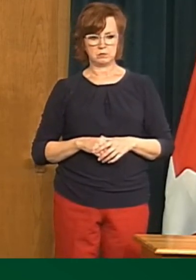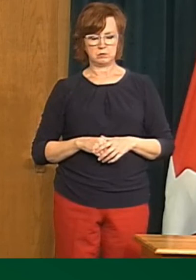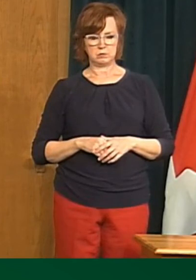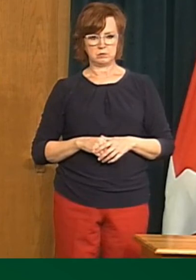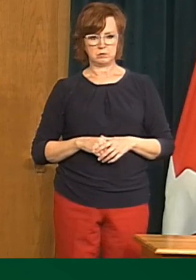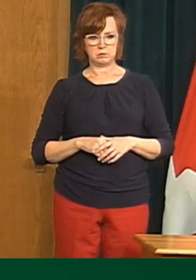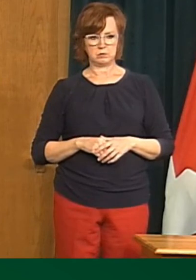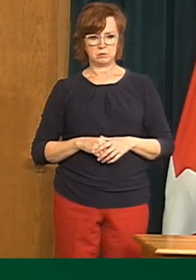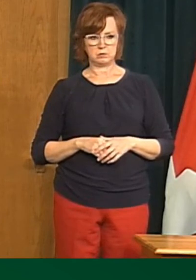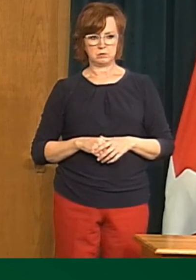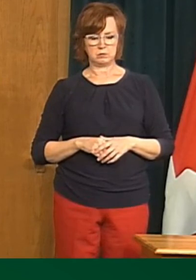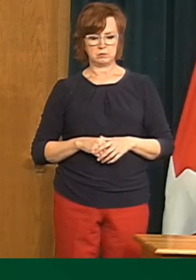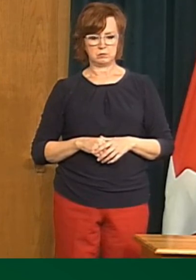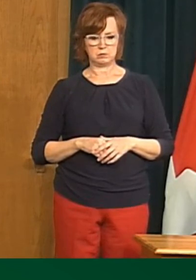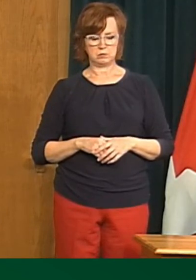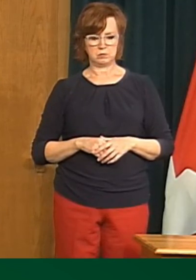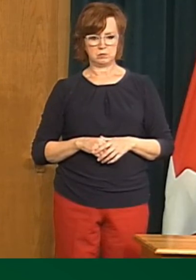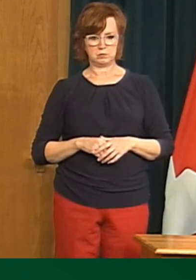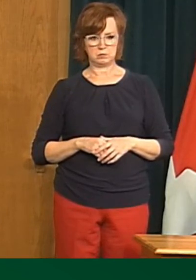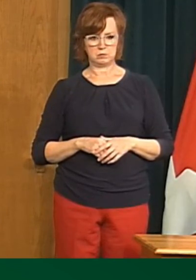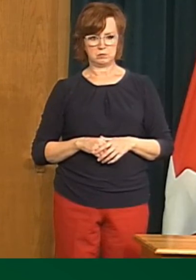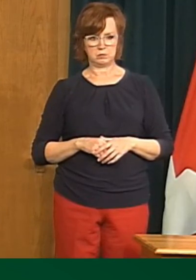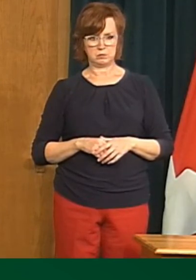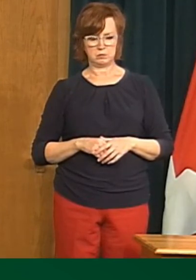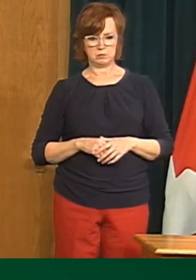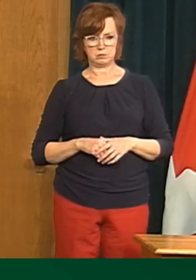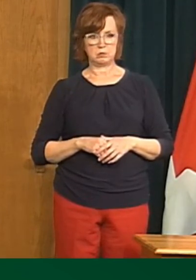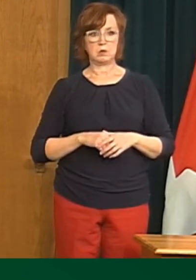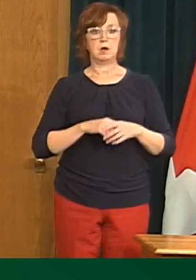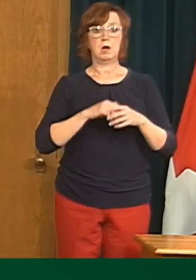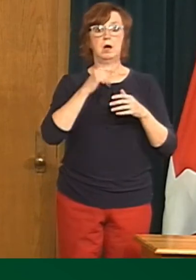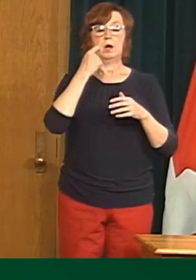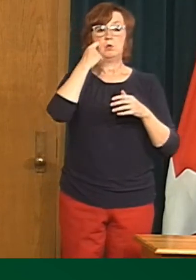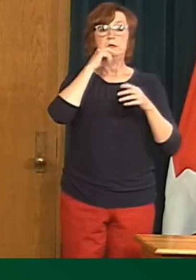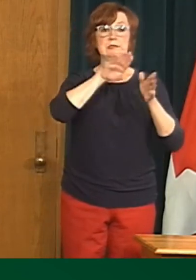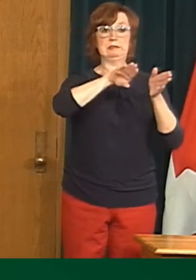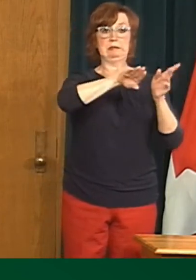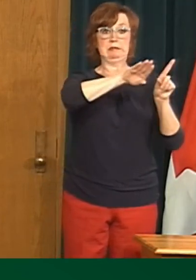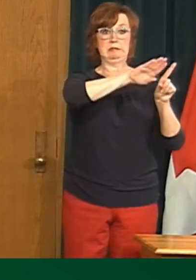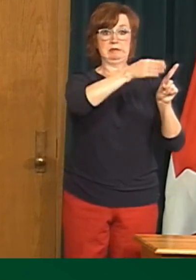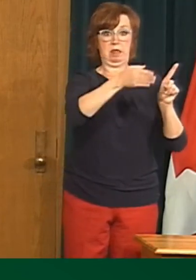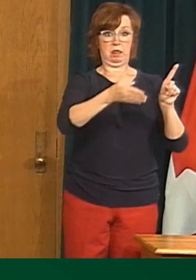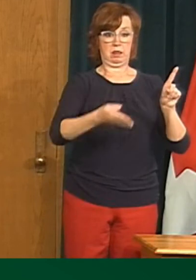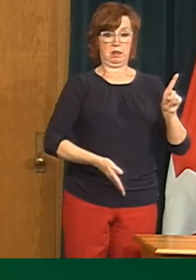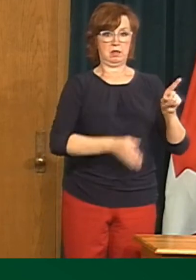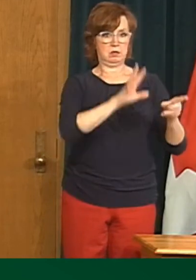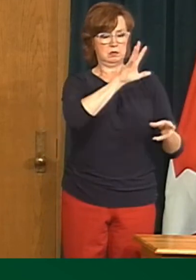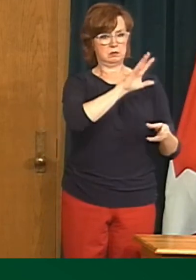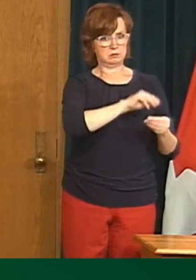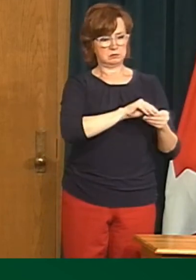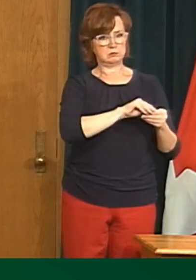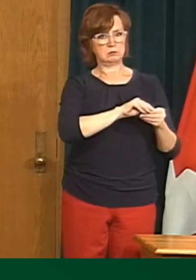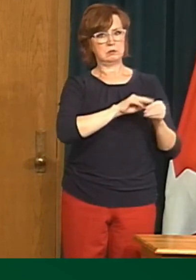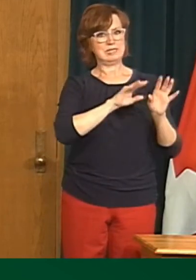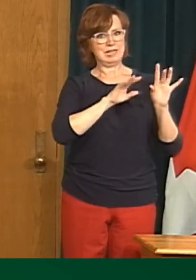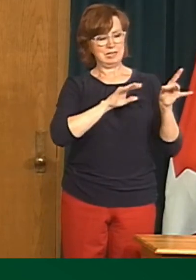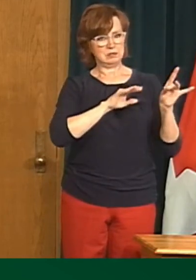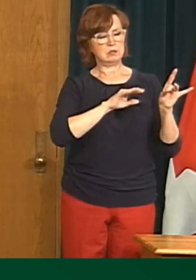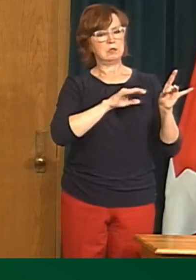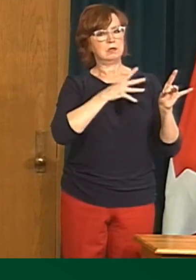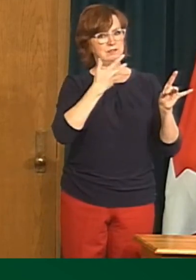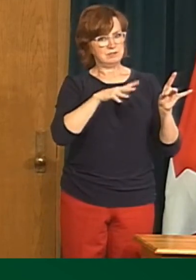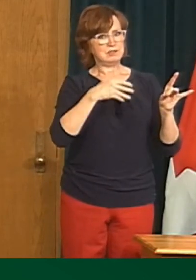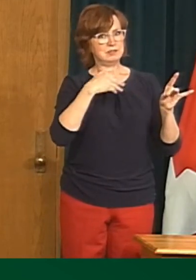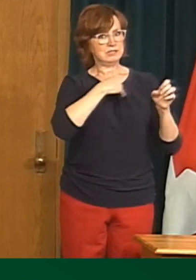that are reported are persons who have had COVID-19. The death may or may not be